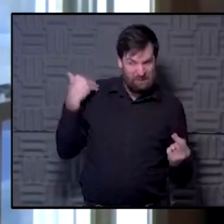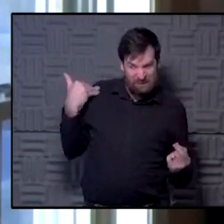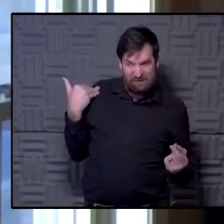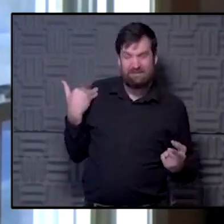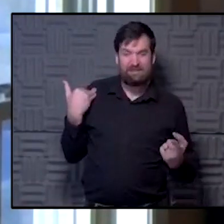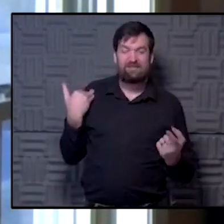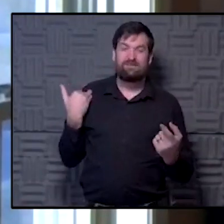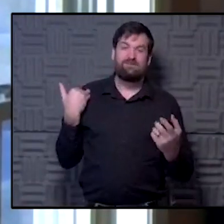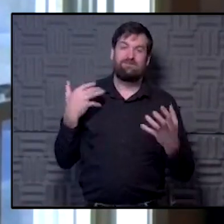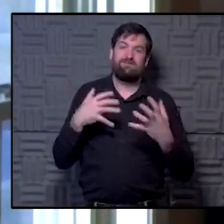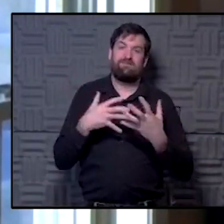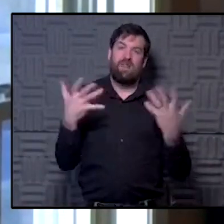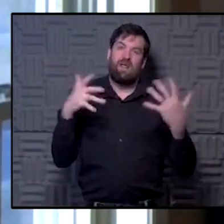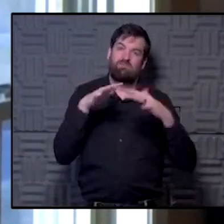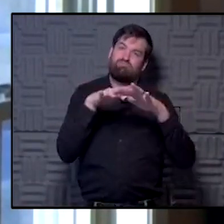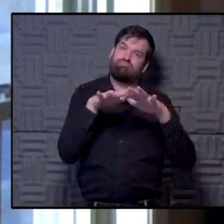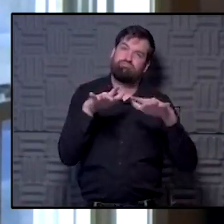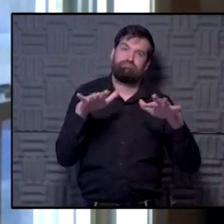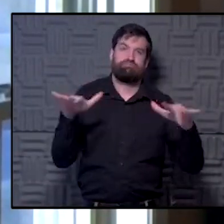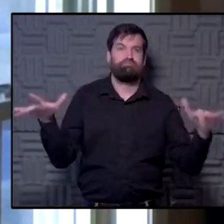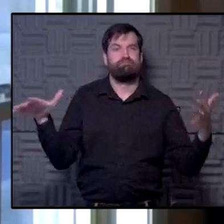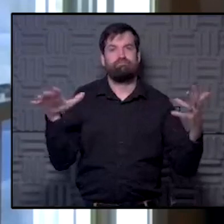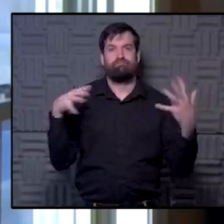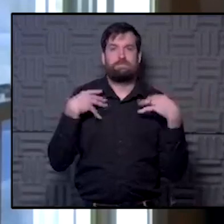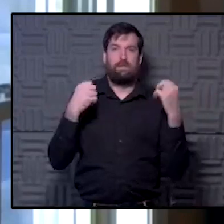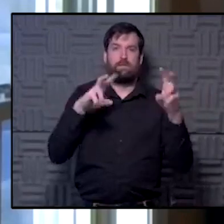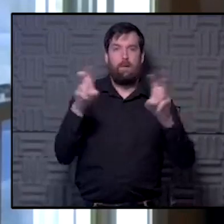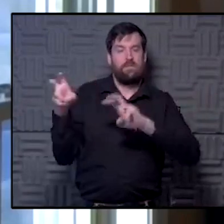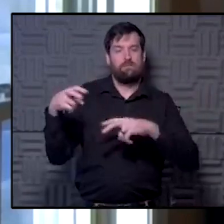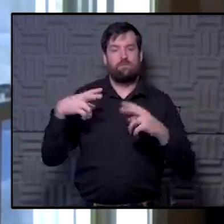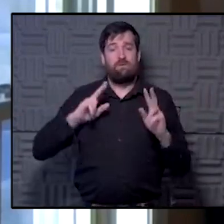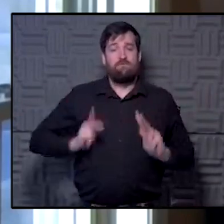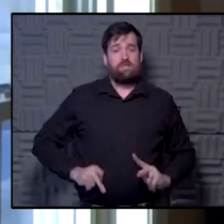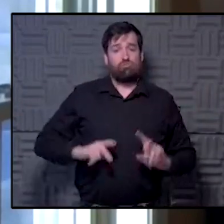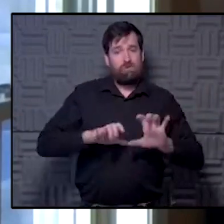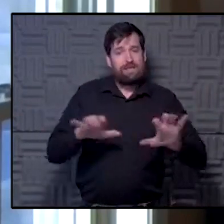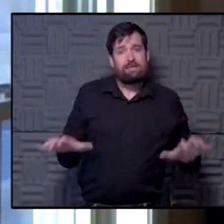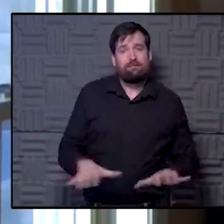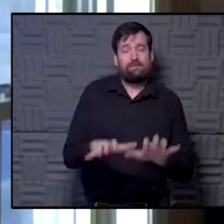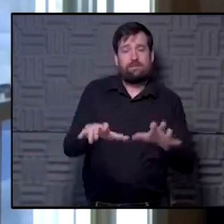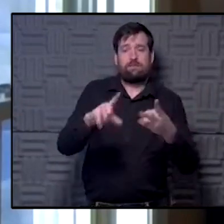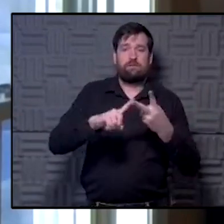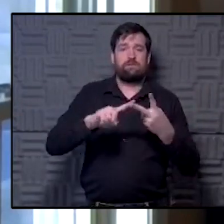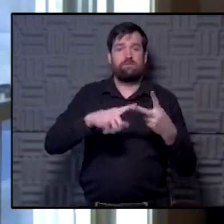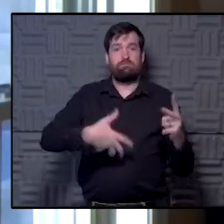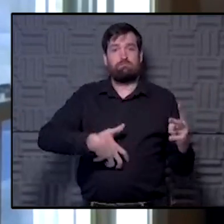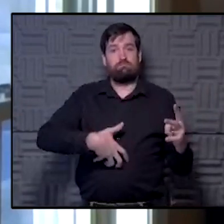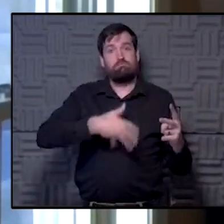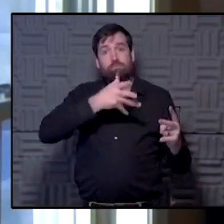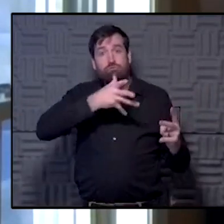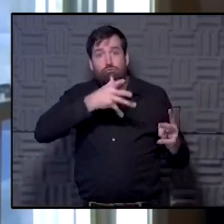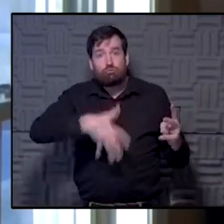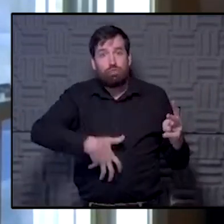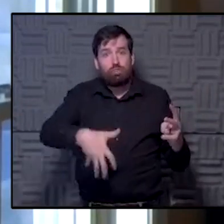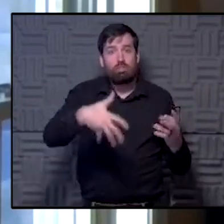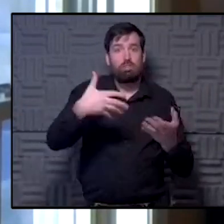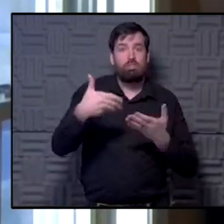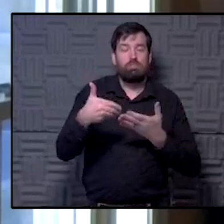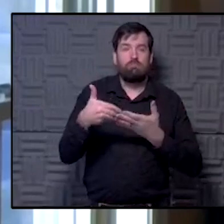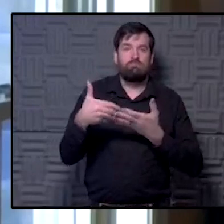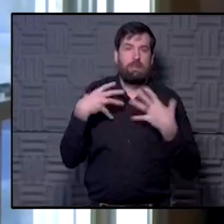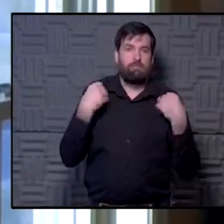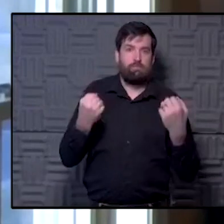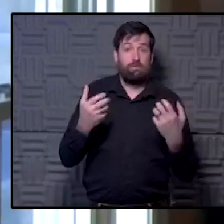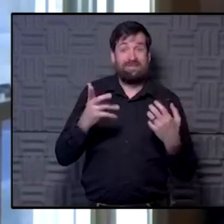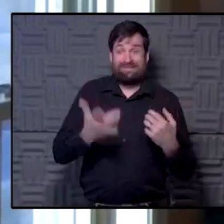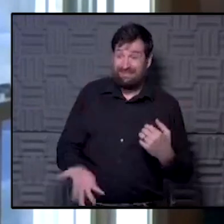We do a lot of different health topics. We talk about physical activity. We talk about maternal health. Back in the day,